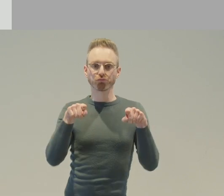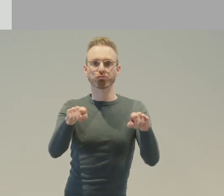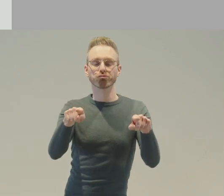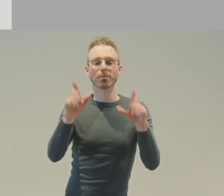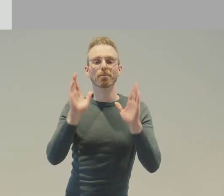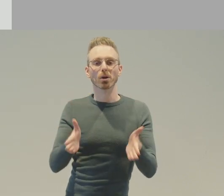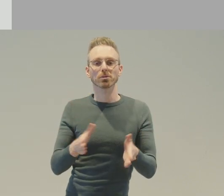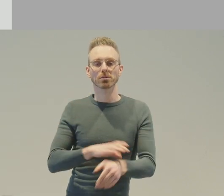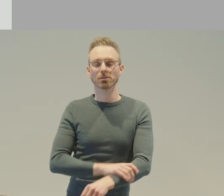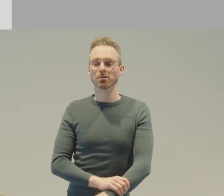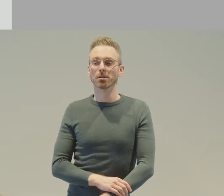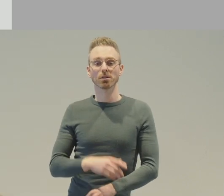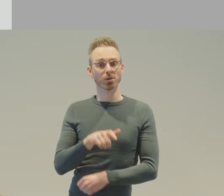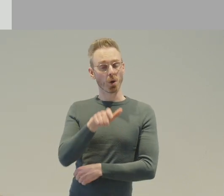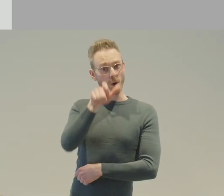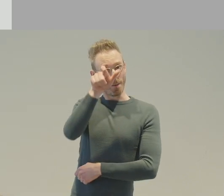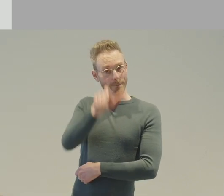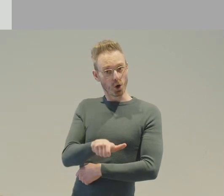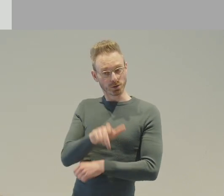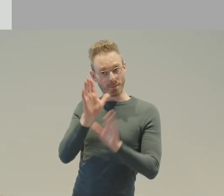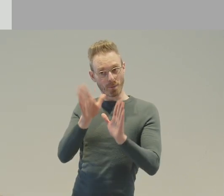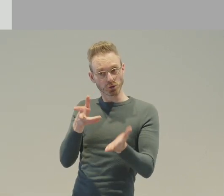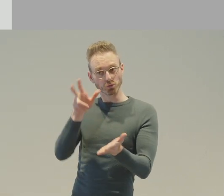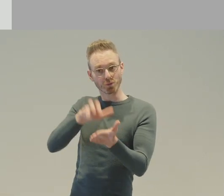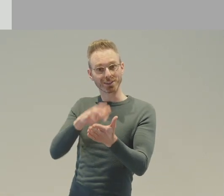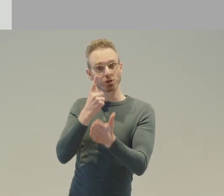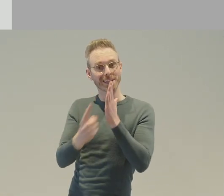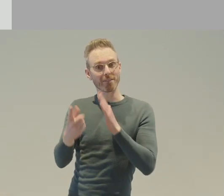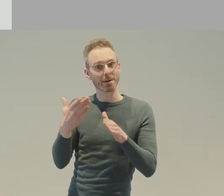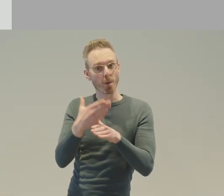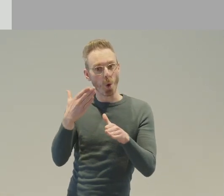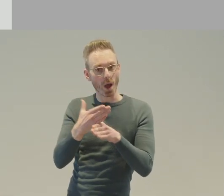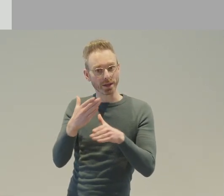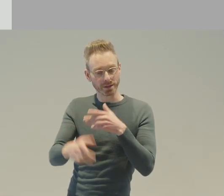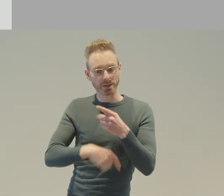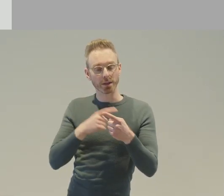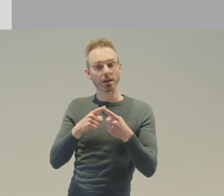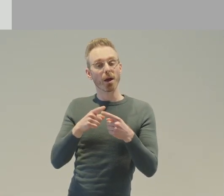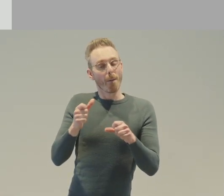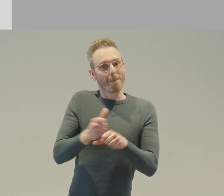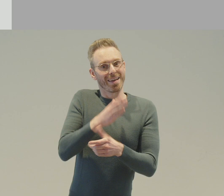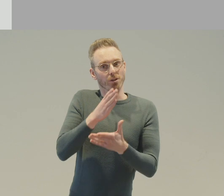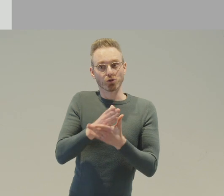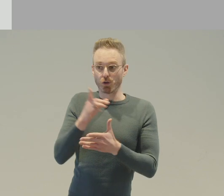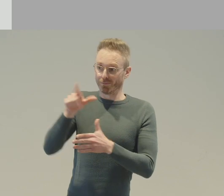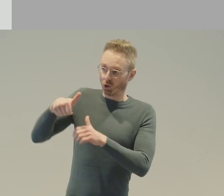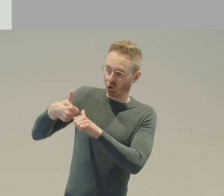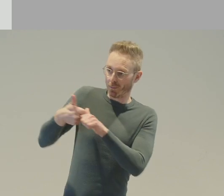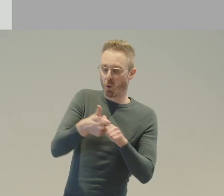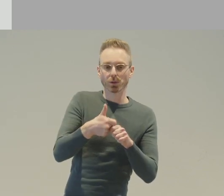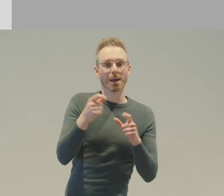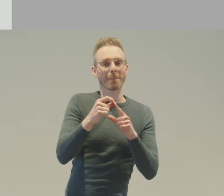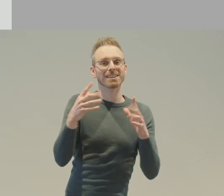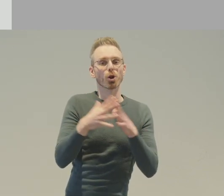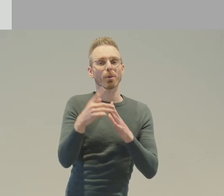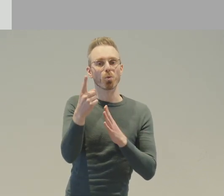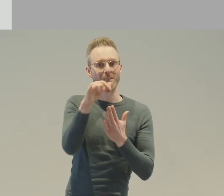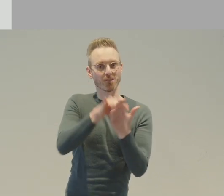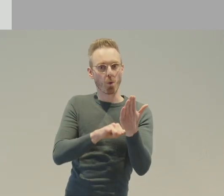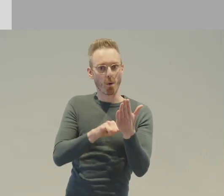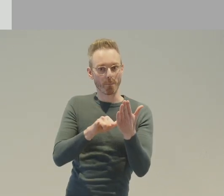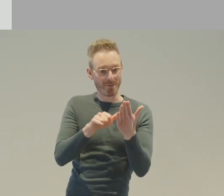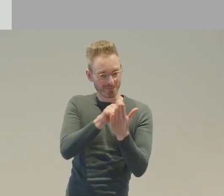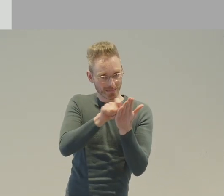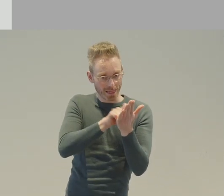you register that person as self-employed or support them to register as self-employed. Make sure you support them to fill out the PW1 form.